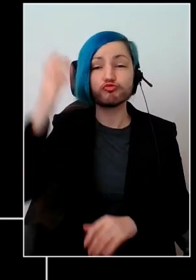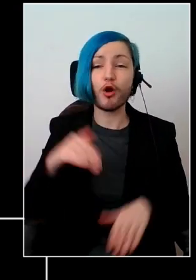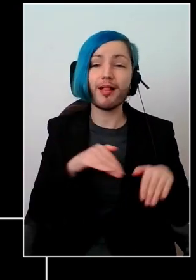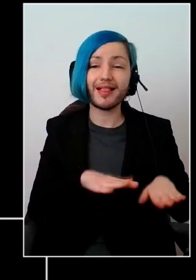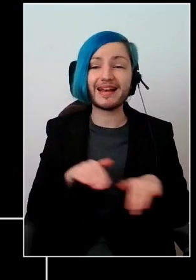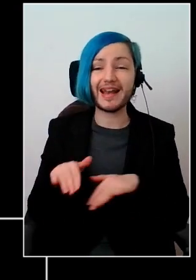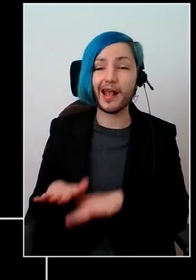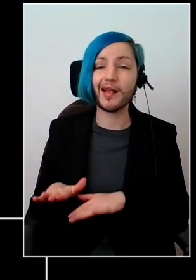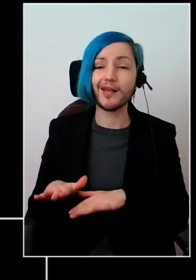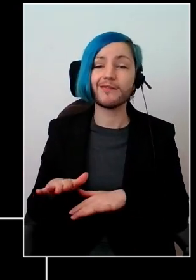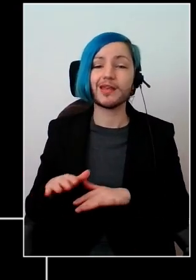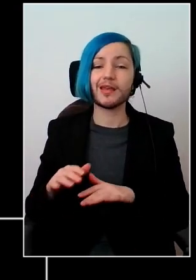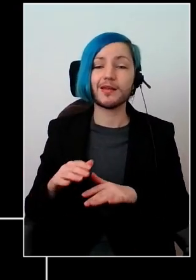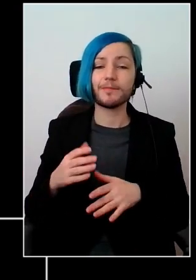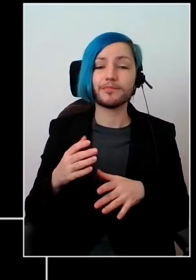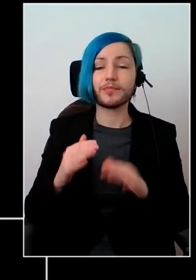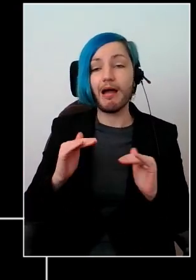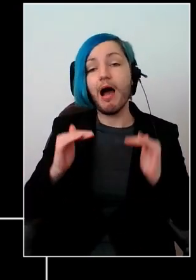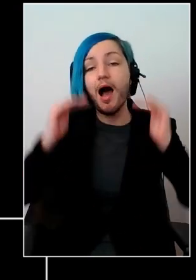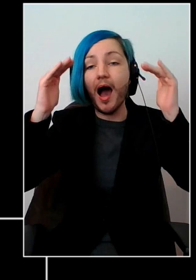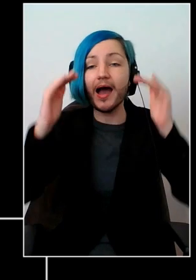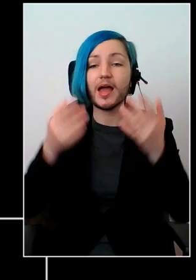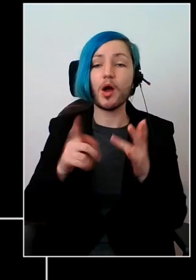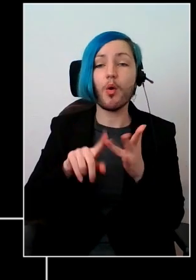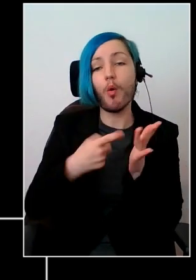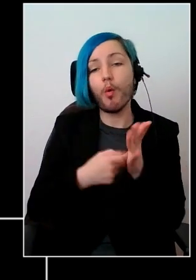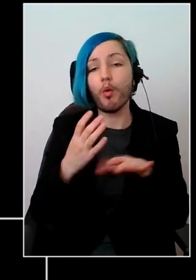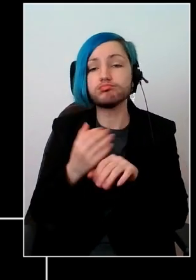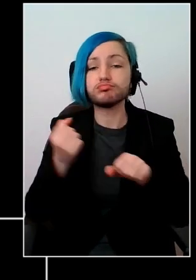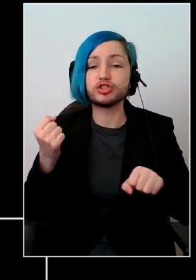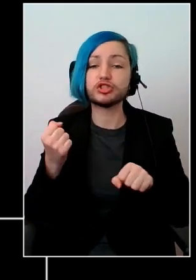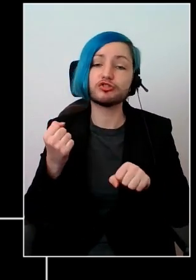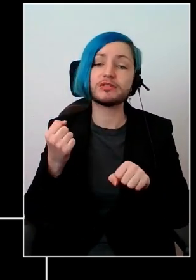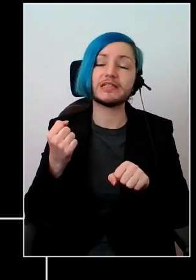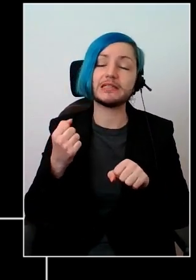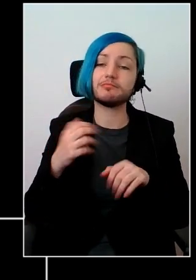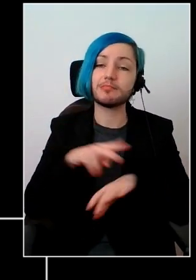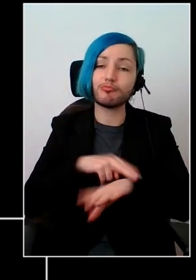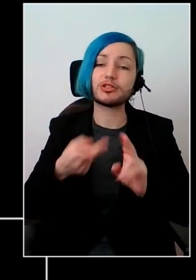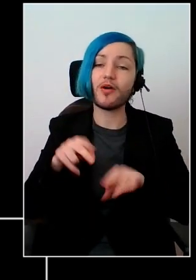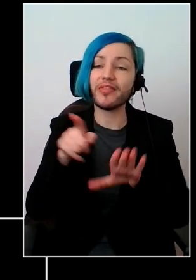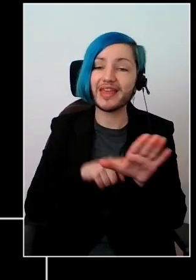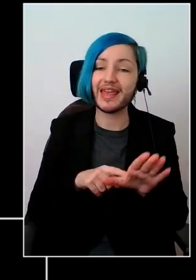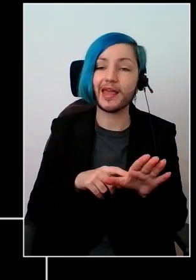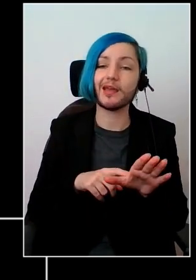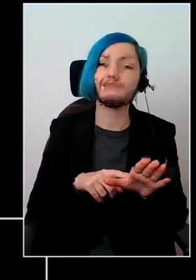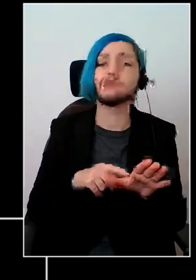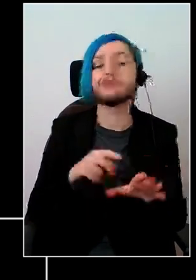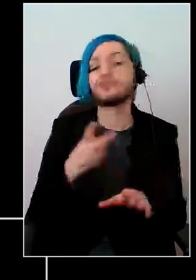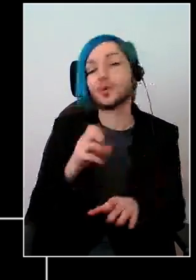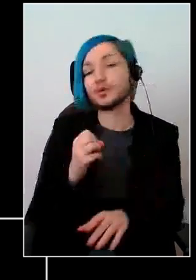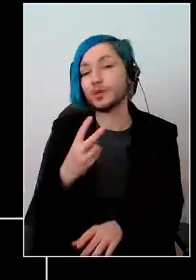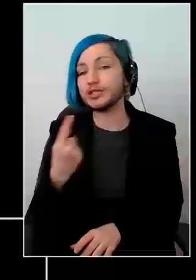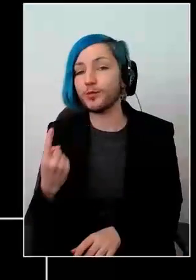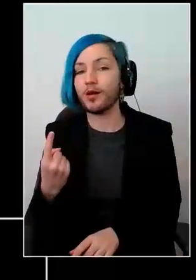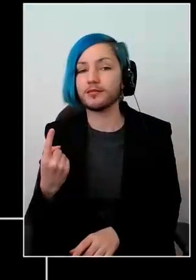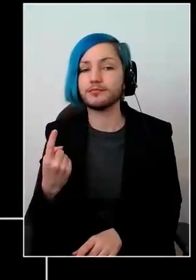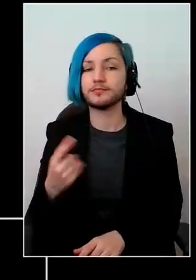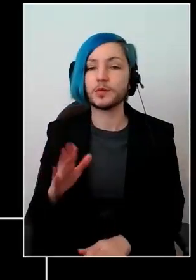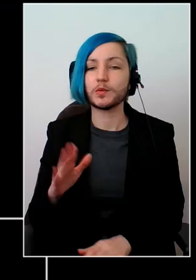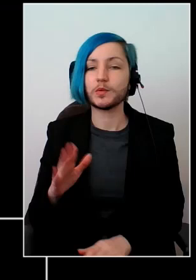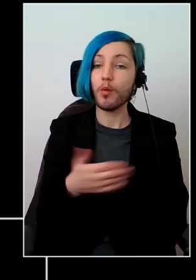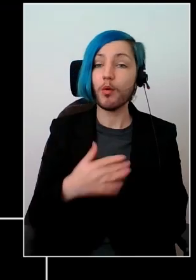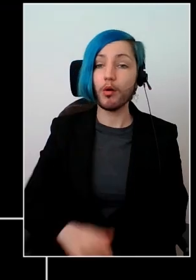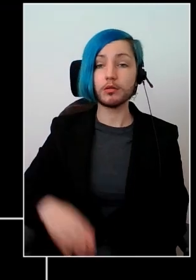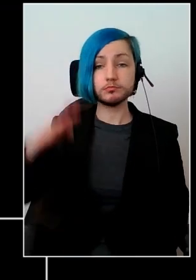of the Year 2021. And the Royal Navy have nurtured more than a few apprentices in their time. So everyone, stand to attention because we are